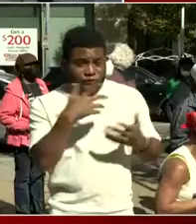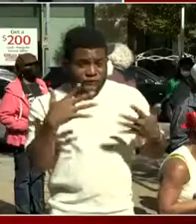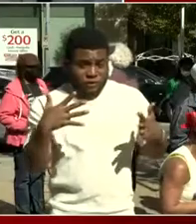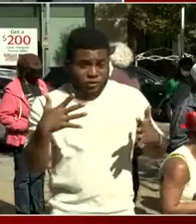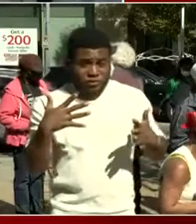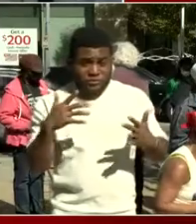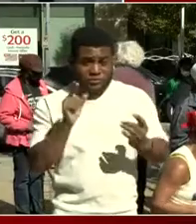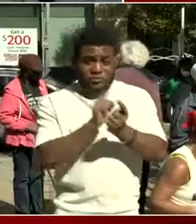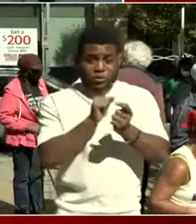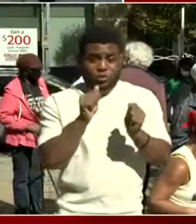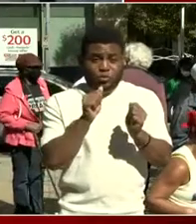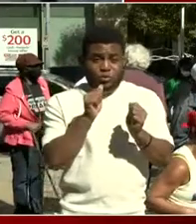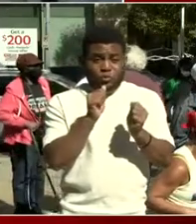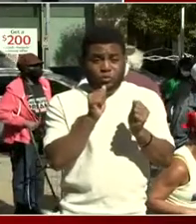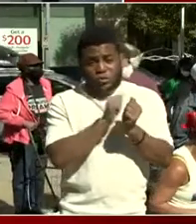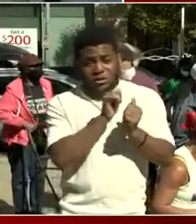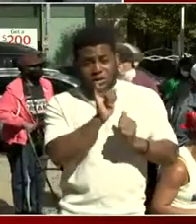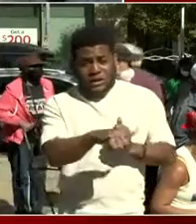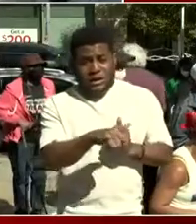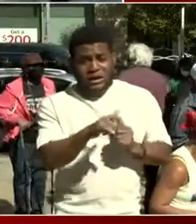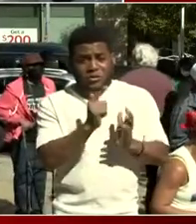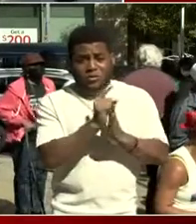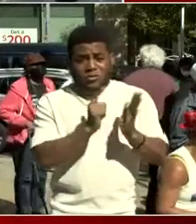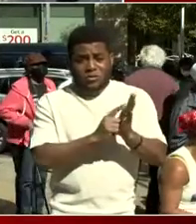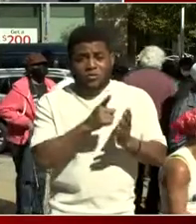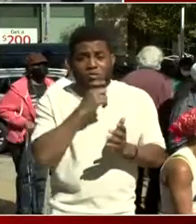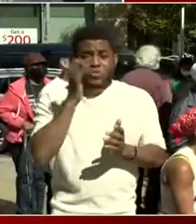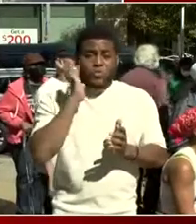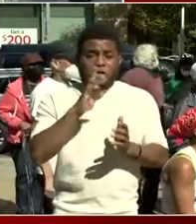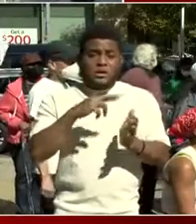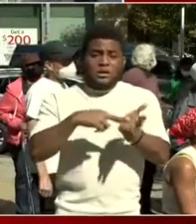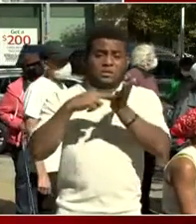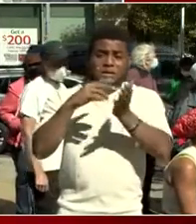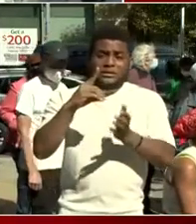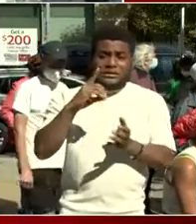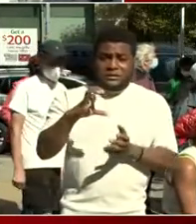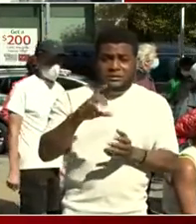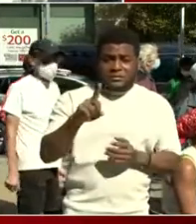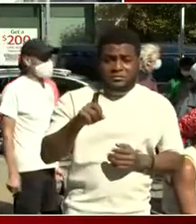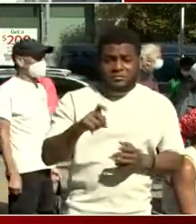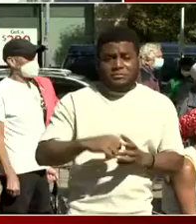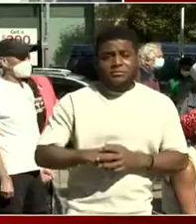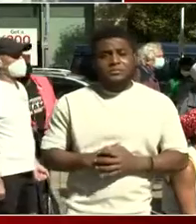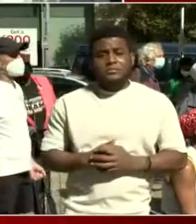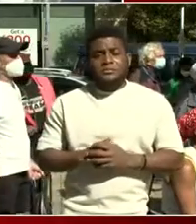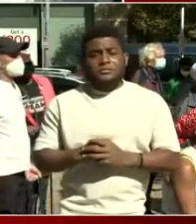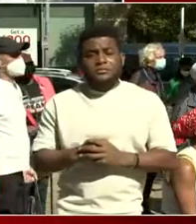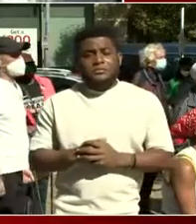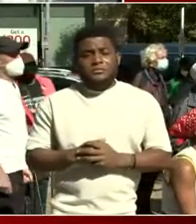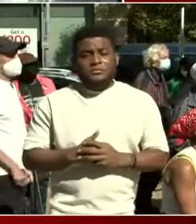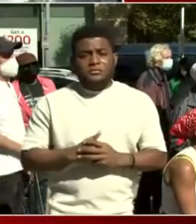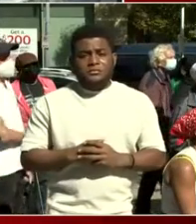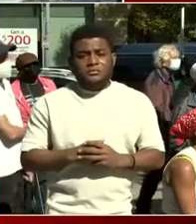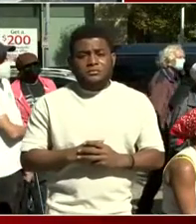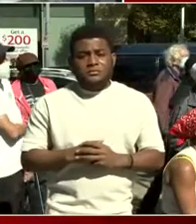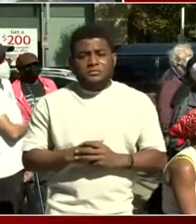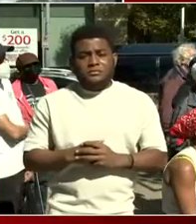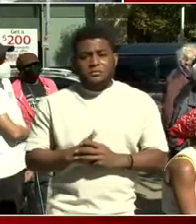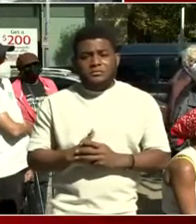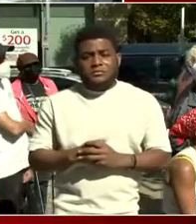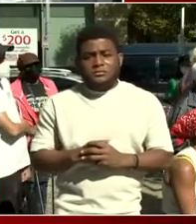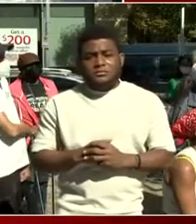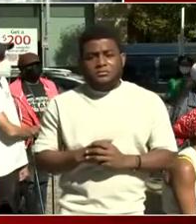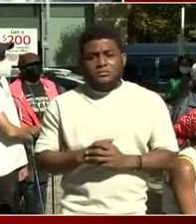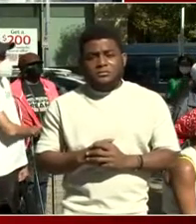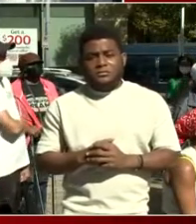to try and get some of these gun cases into federal court under this new U.S. attorney? And where does that stand as far